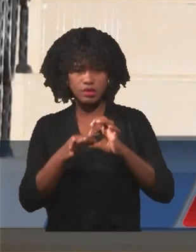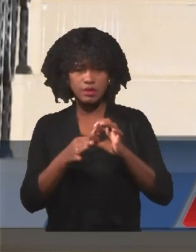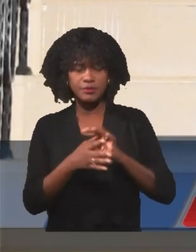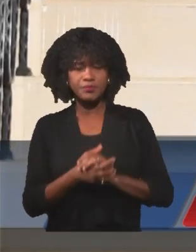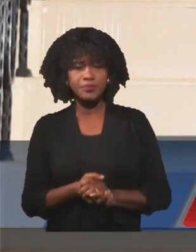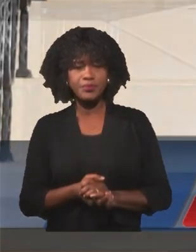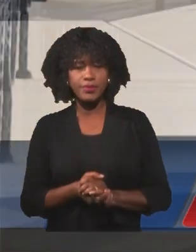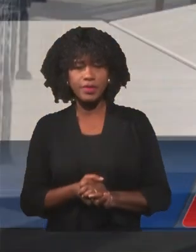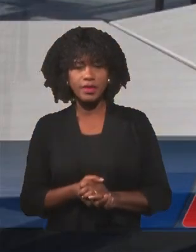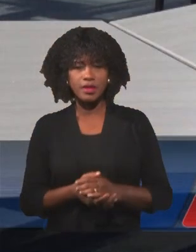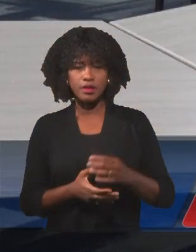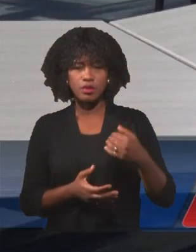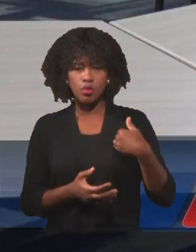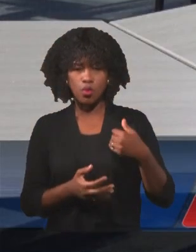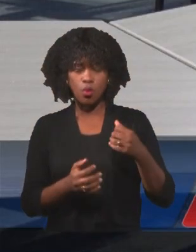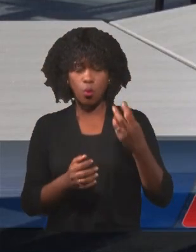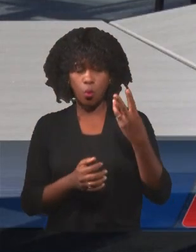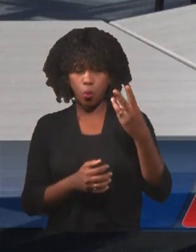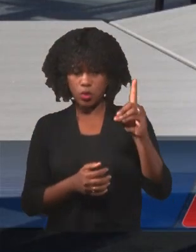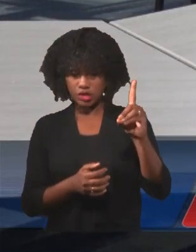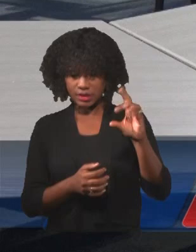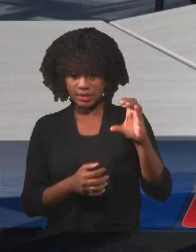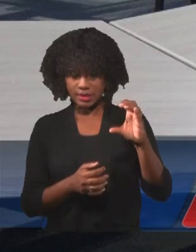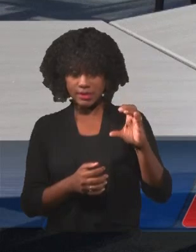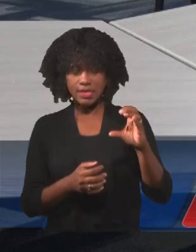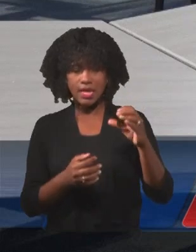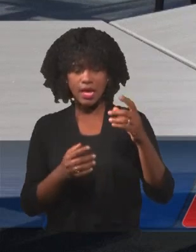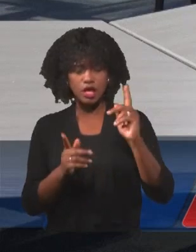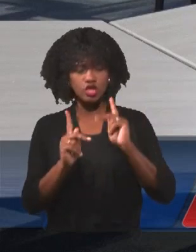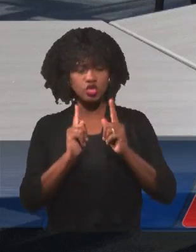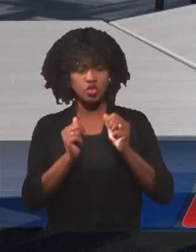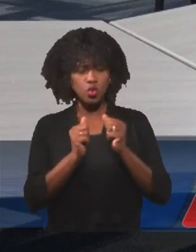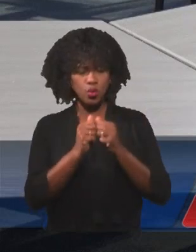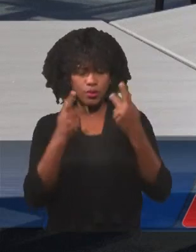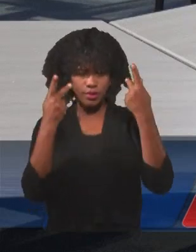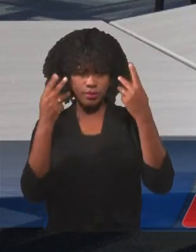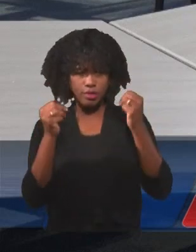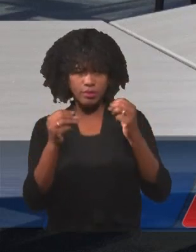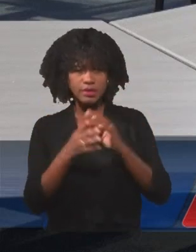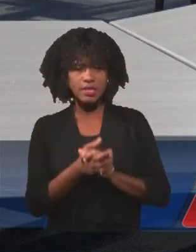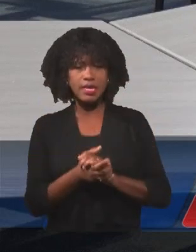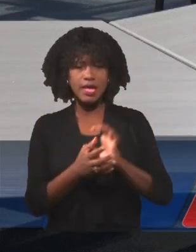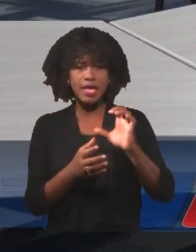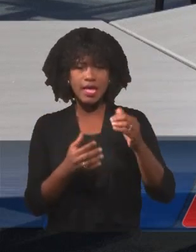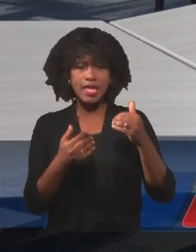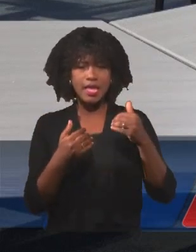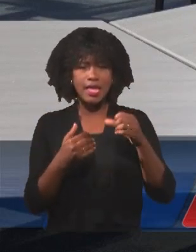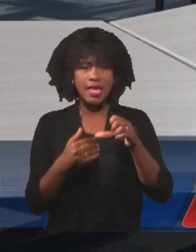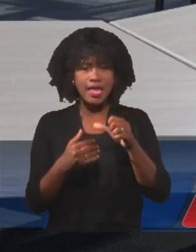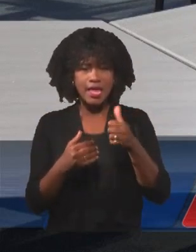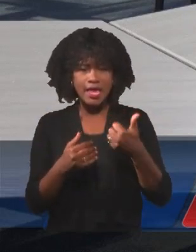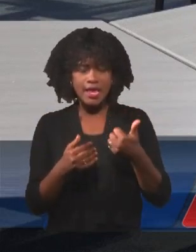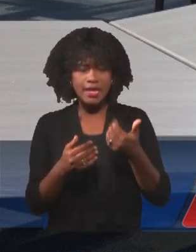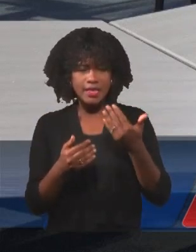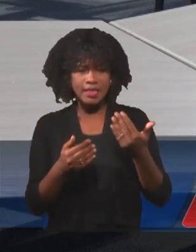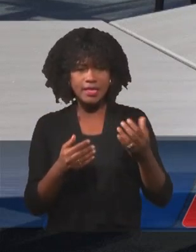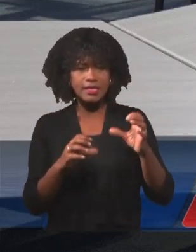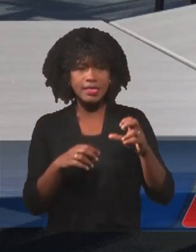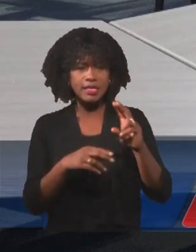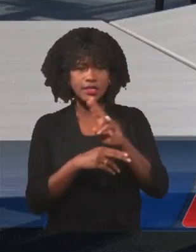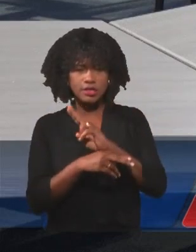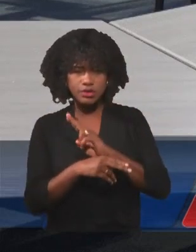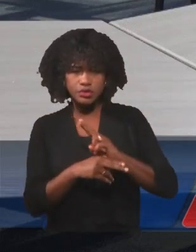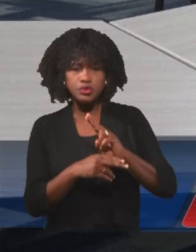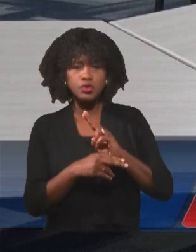that we also had in Washington with the Prime Minister and his team, we talked about was there any instruments that we could